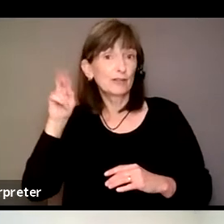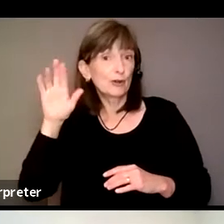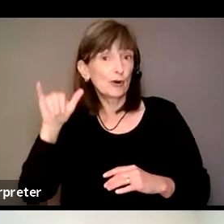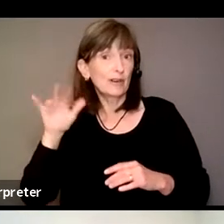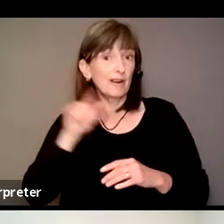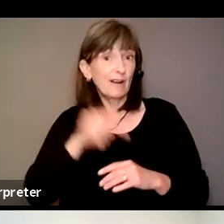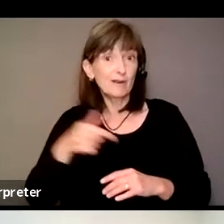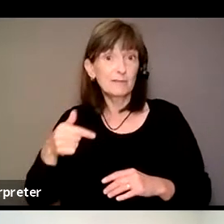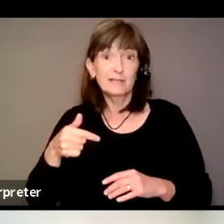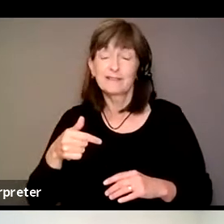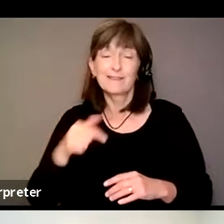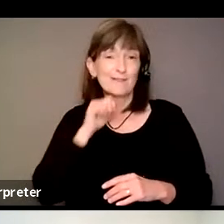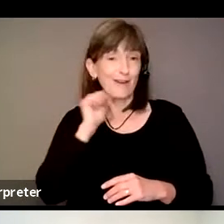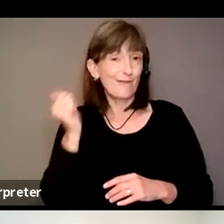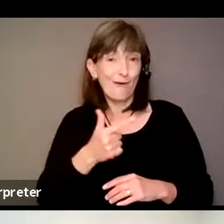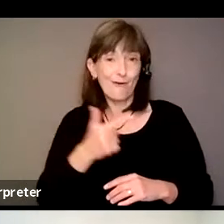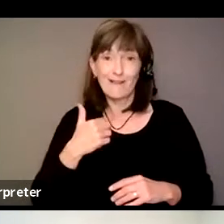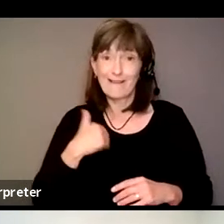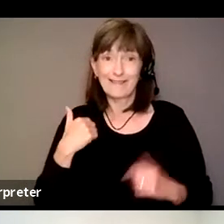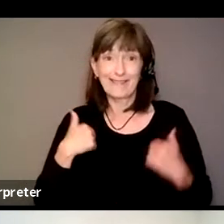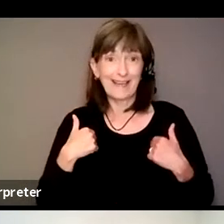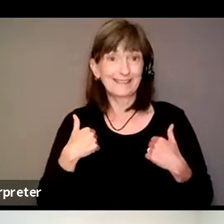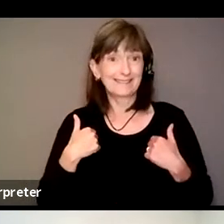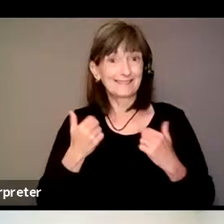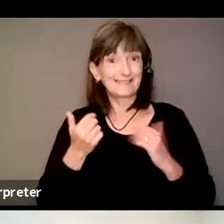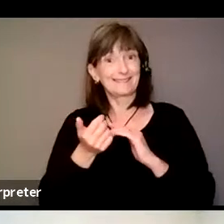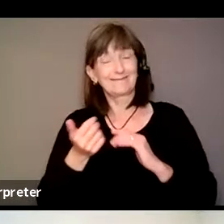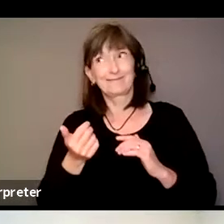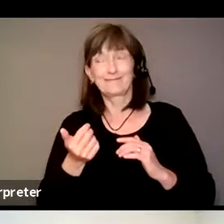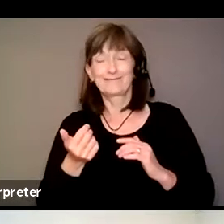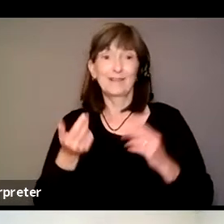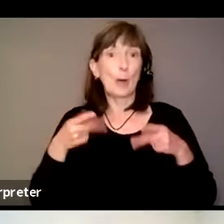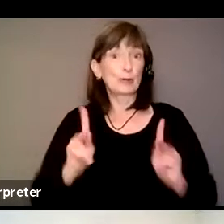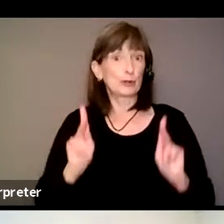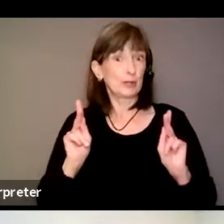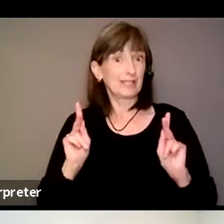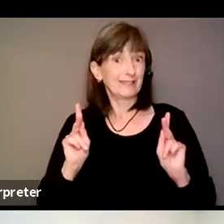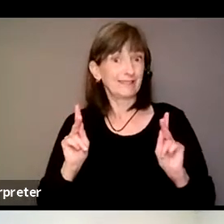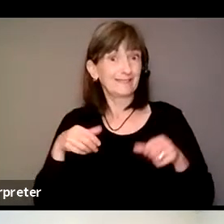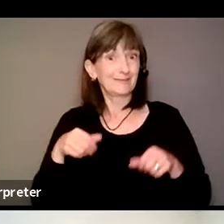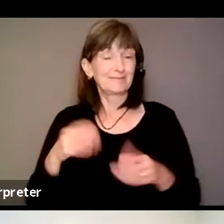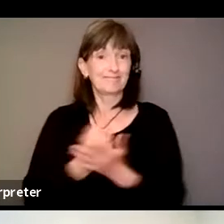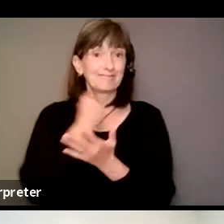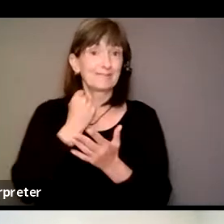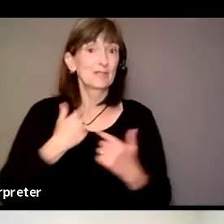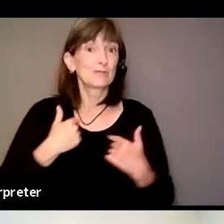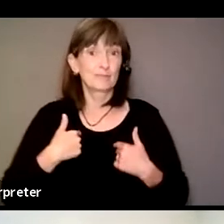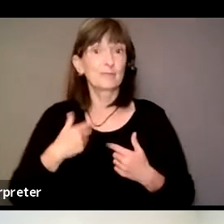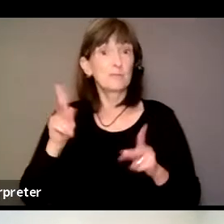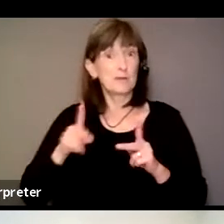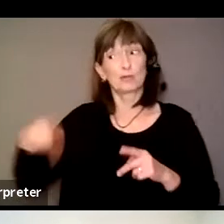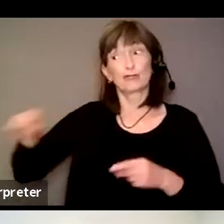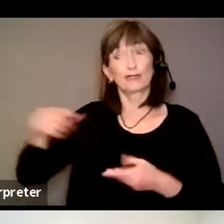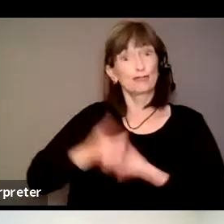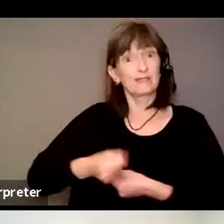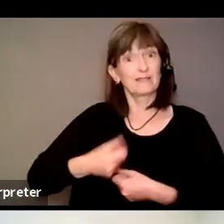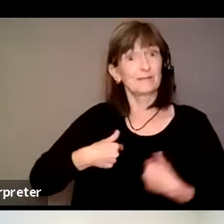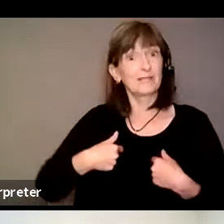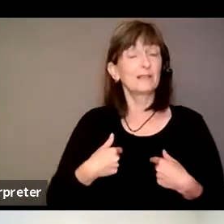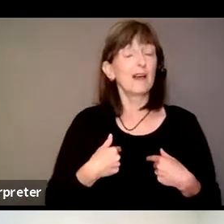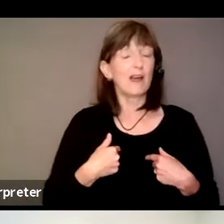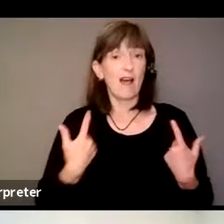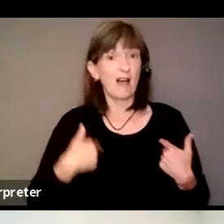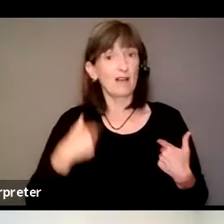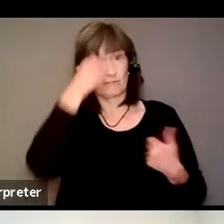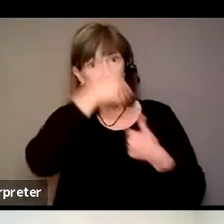and privilege. And the people put their trust and faith in you and their confidence. And so, you know, I think if we always remember that and